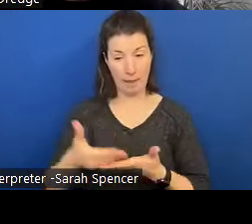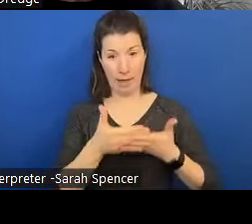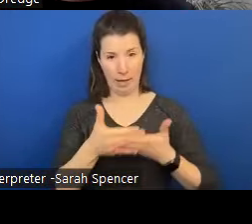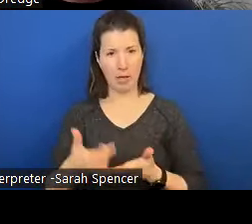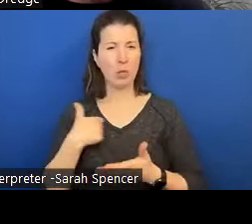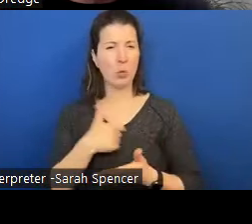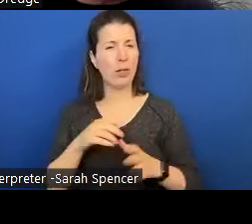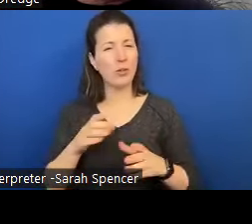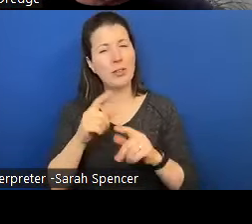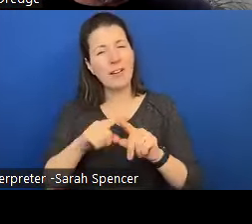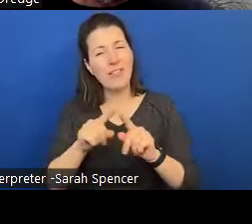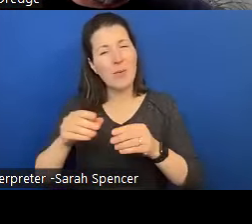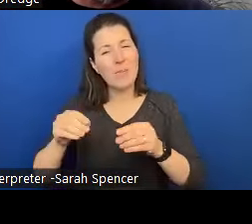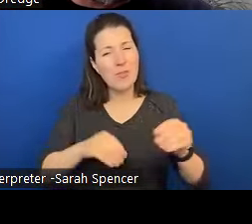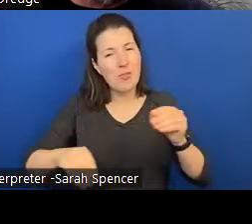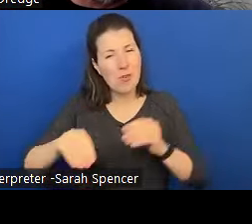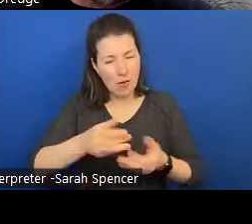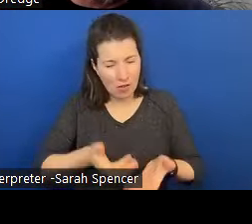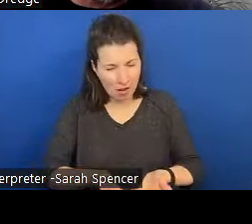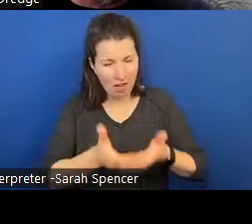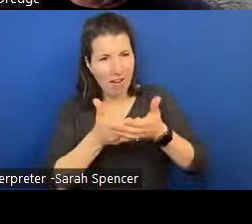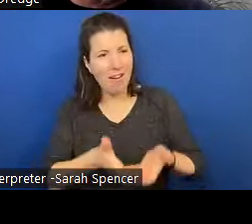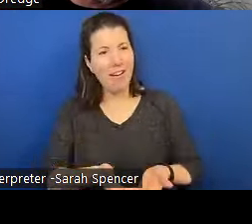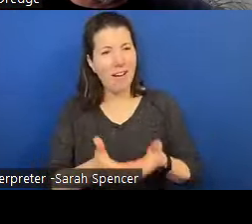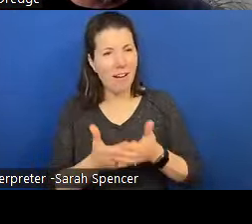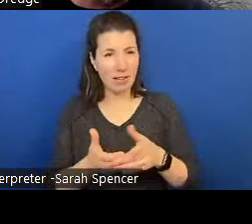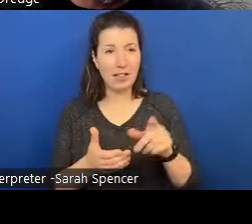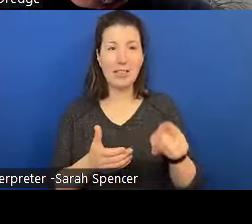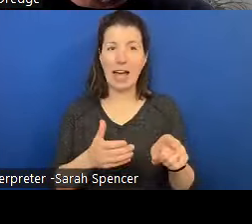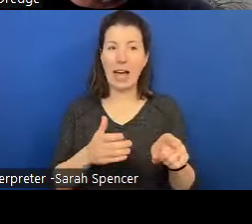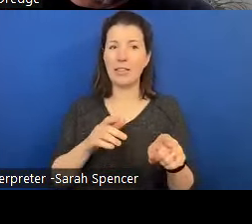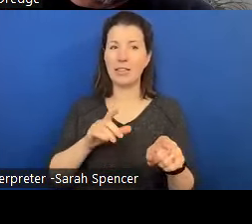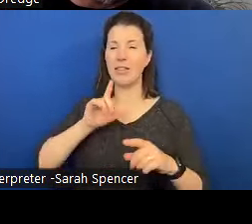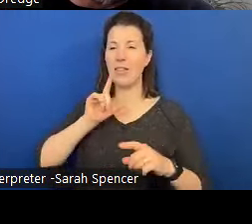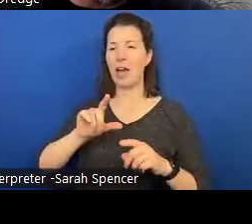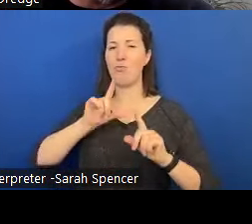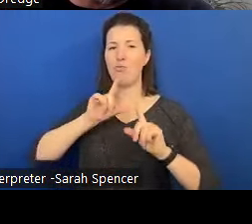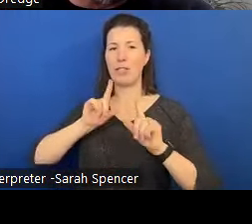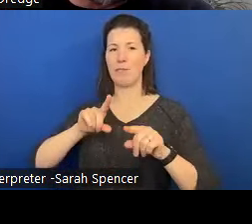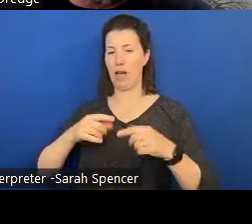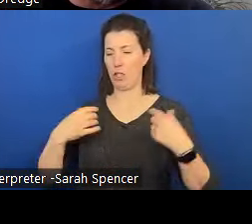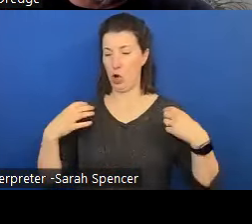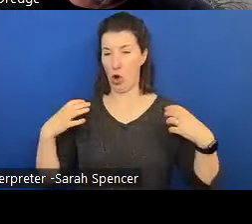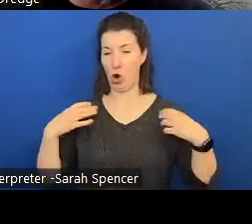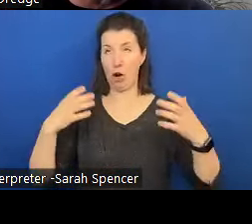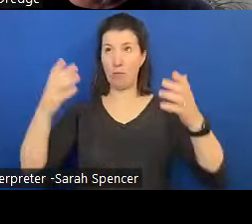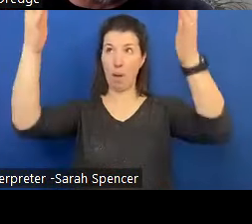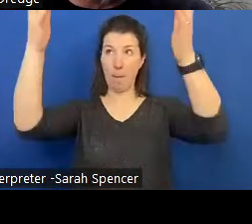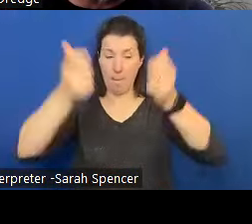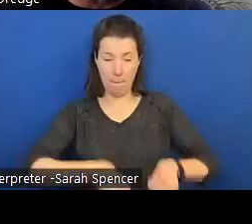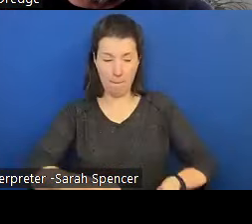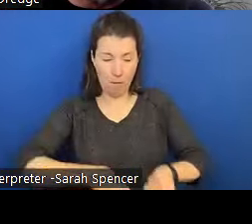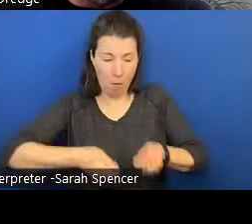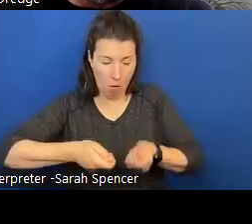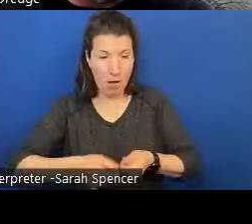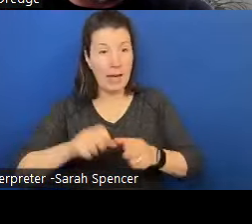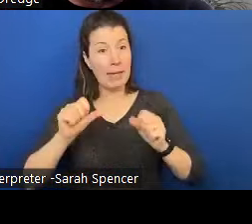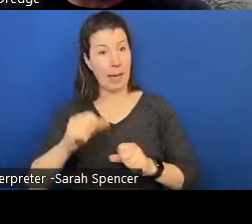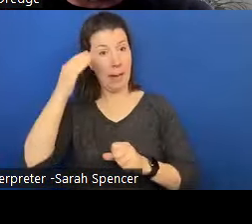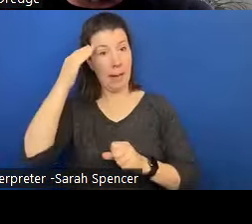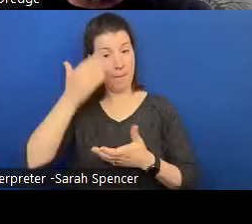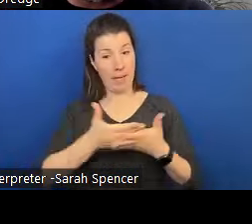to check tone. So this thing is traction response. So you're pulling the arms and seeing how well they can control the head. So